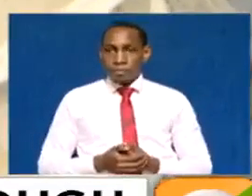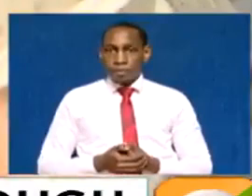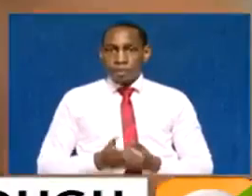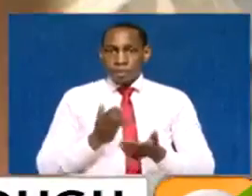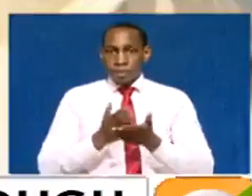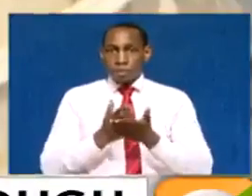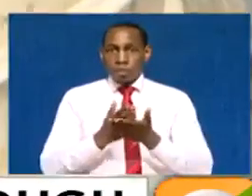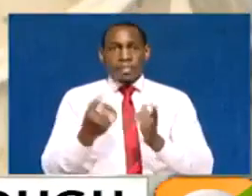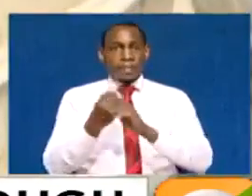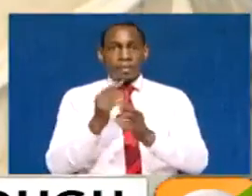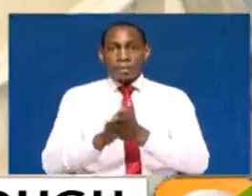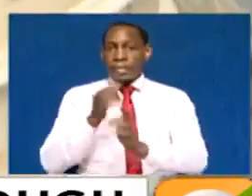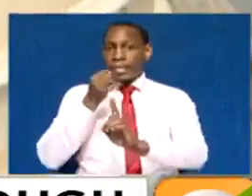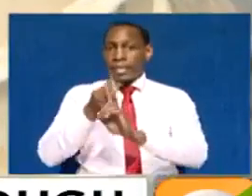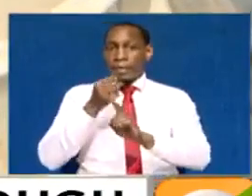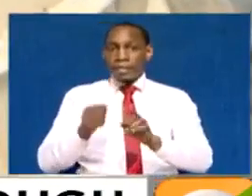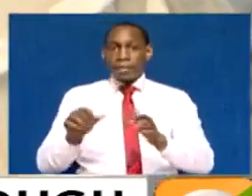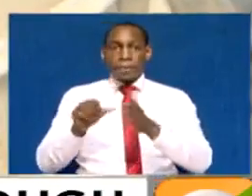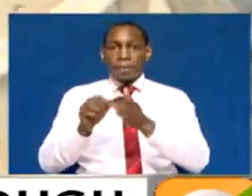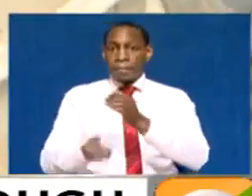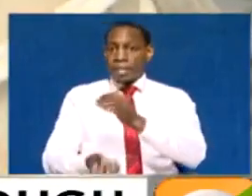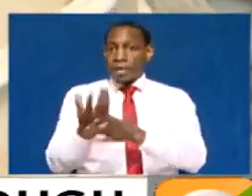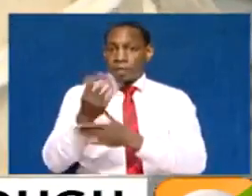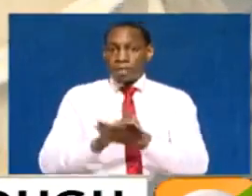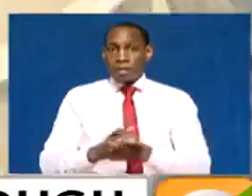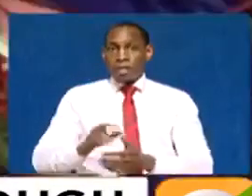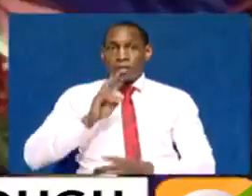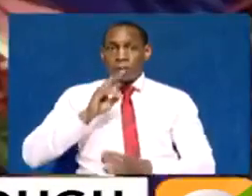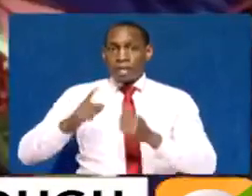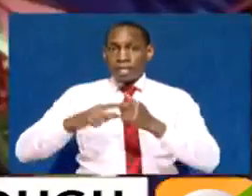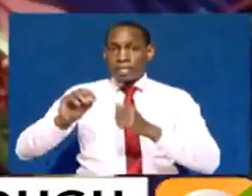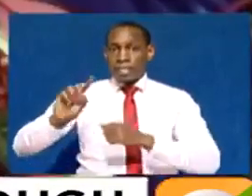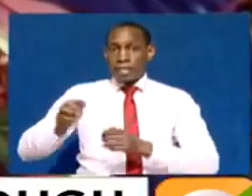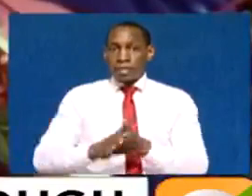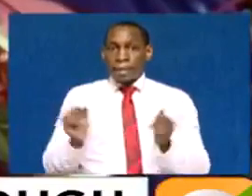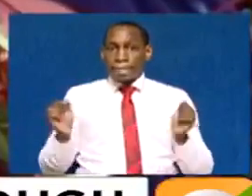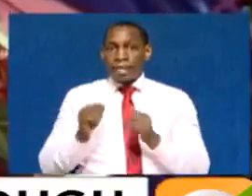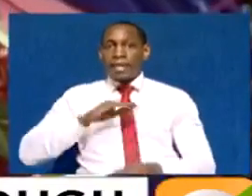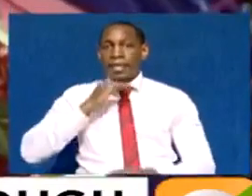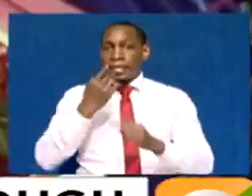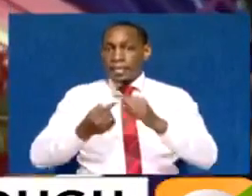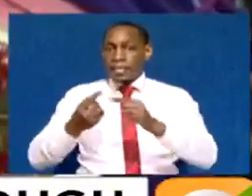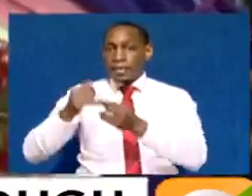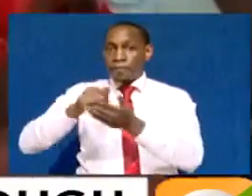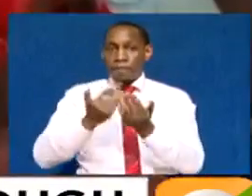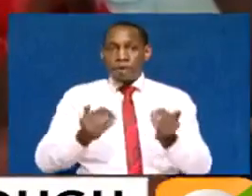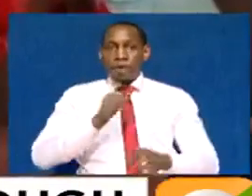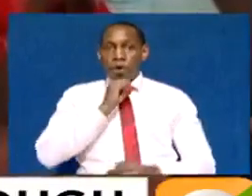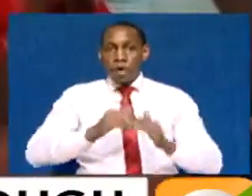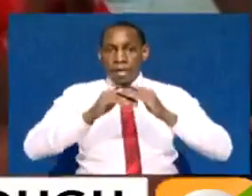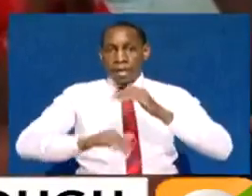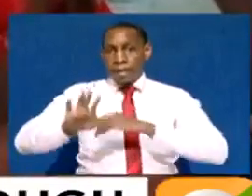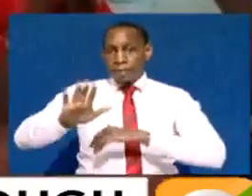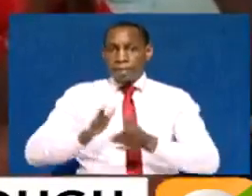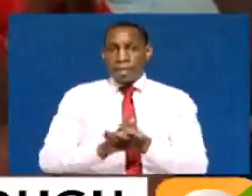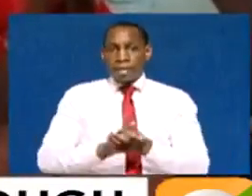Its size quite ironical with the magnitude of the disaster it causes. 260,000 malaria deaths annually among children below the age of